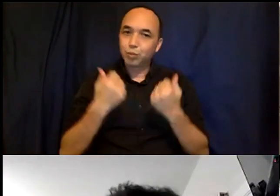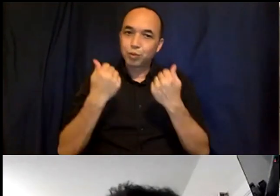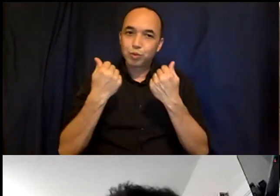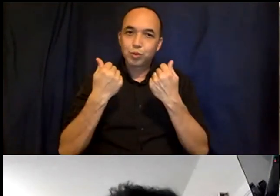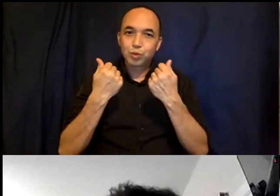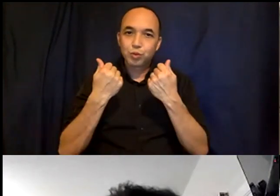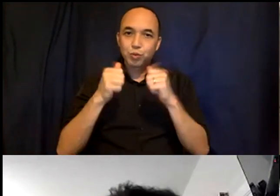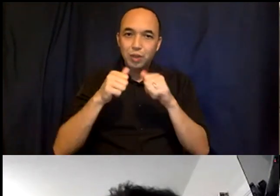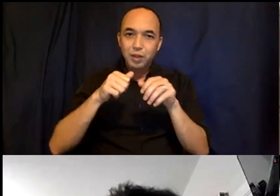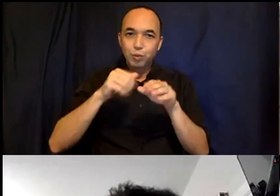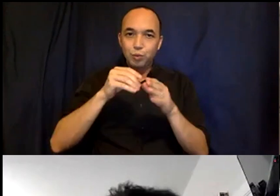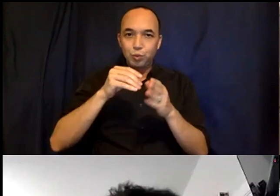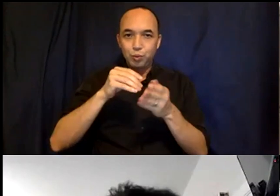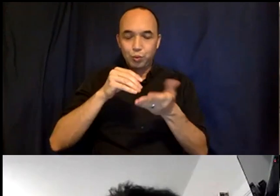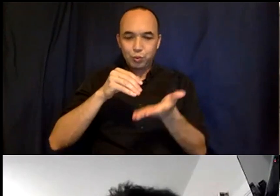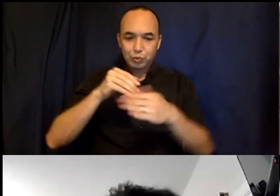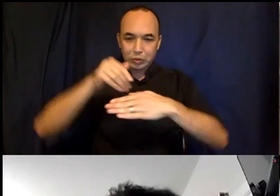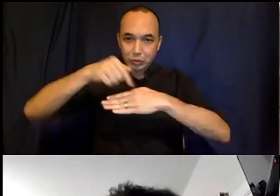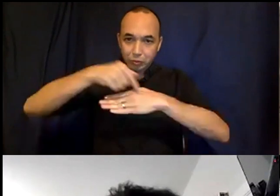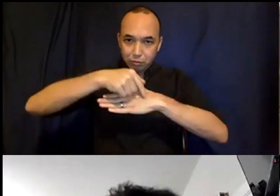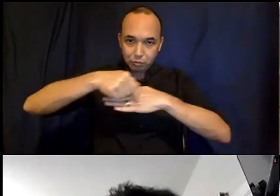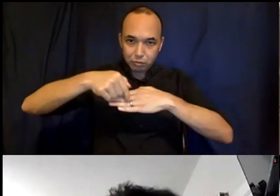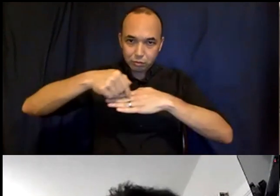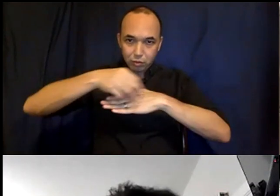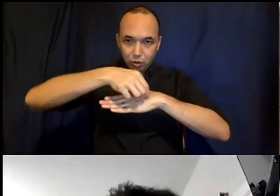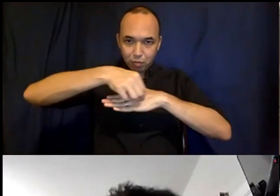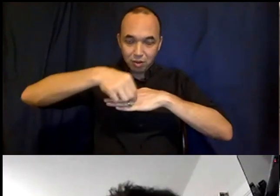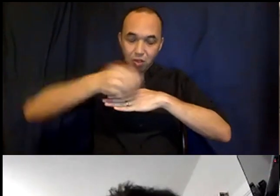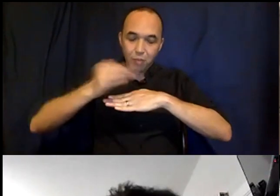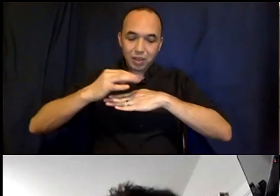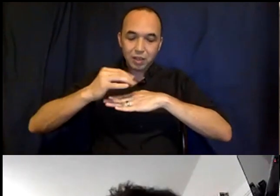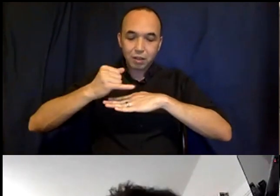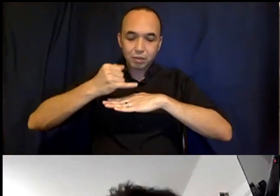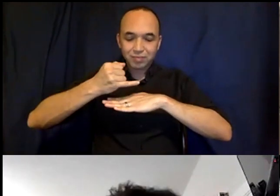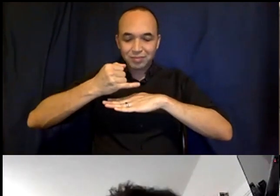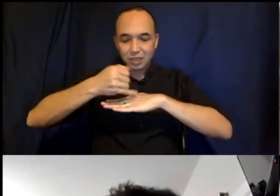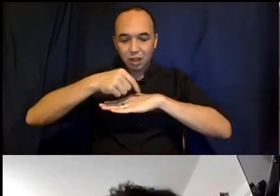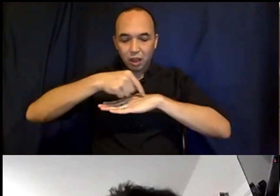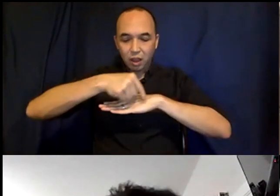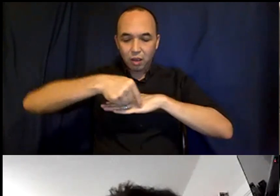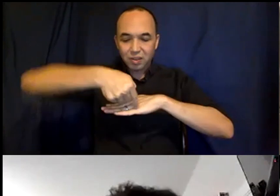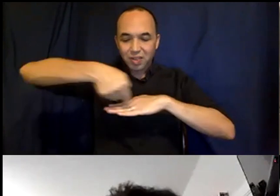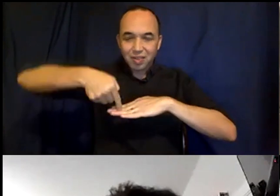edge. It is misshapen because it's a coffin, so it's a little thinner at the bottom. But